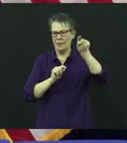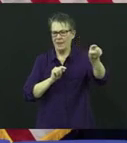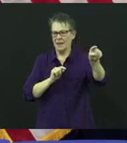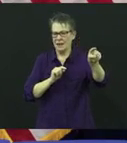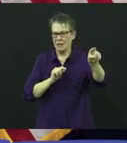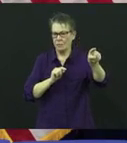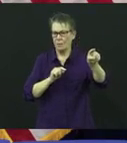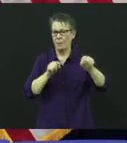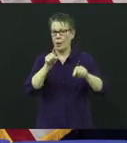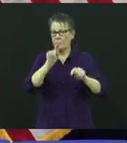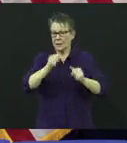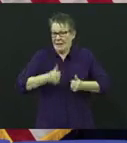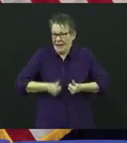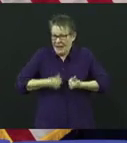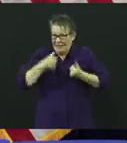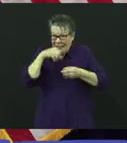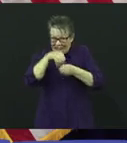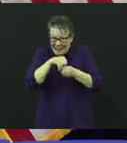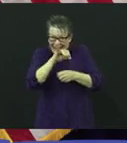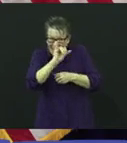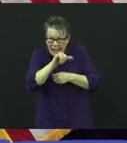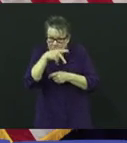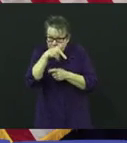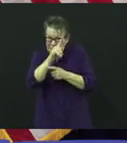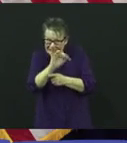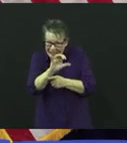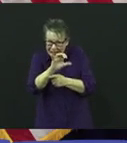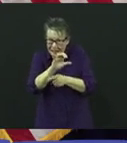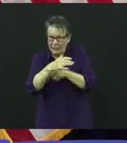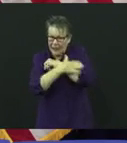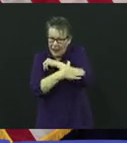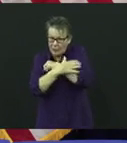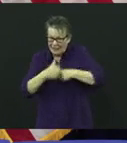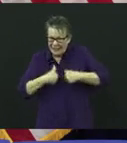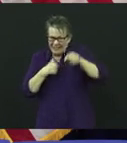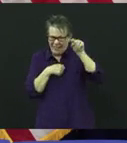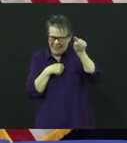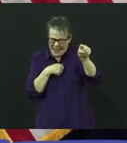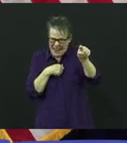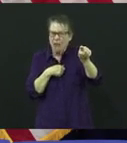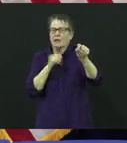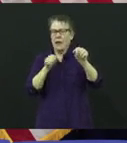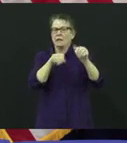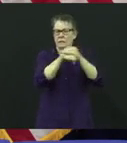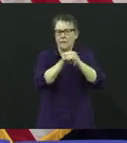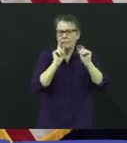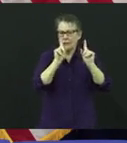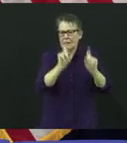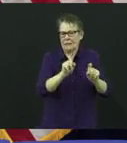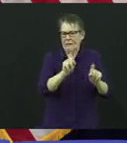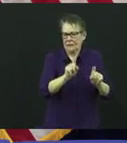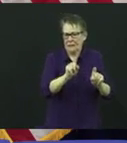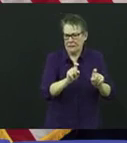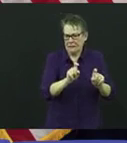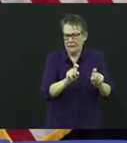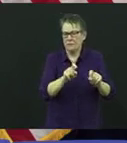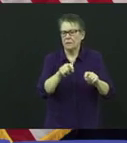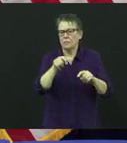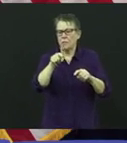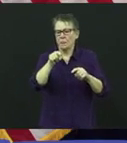And again, please only seek a test if you have symptoms. We just do not have